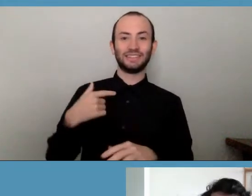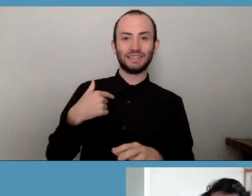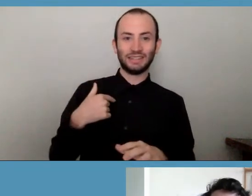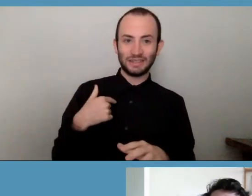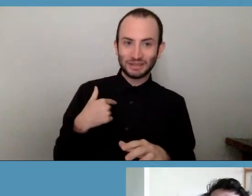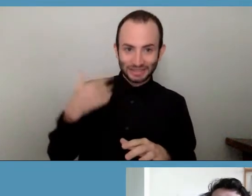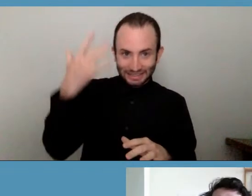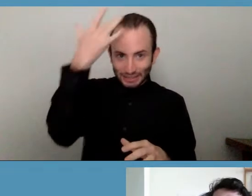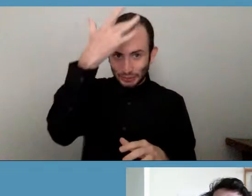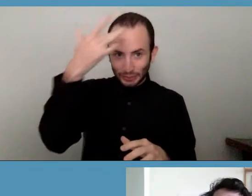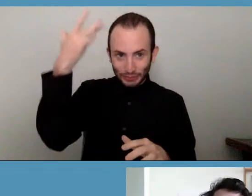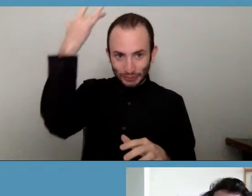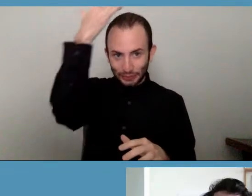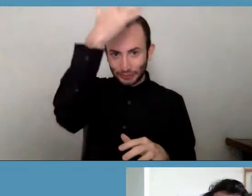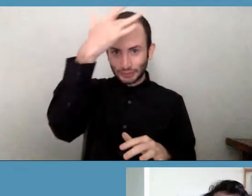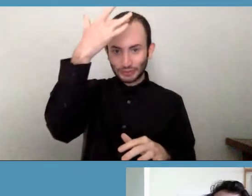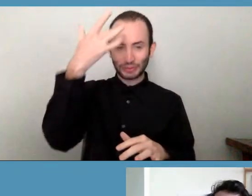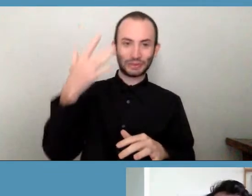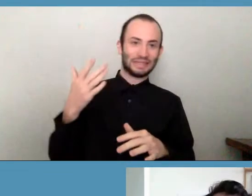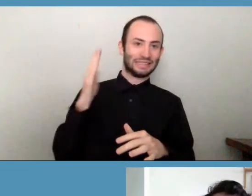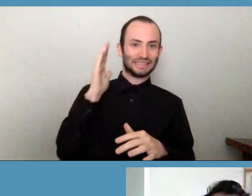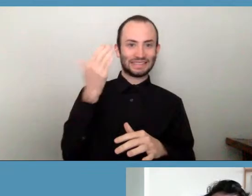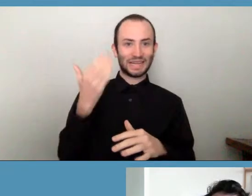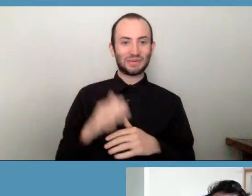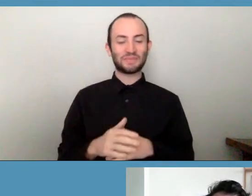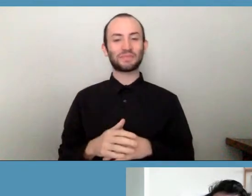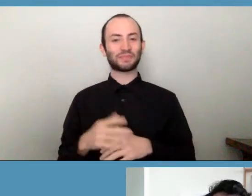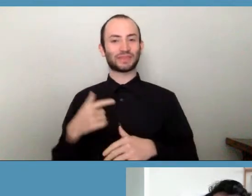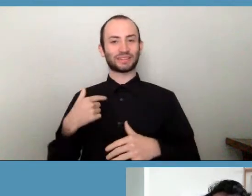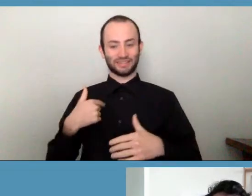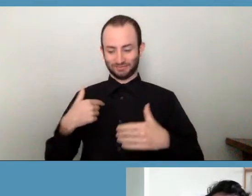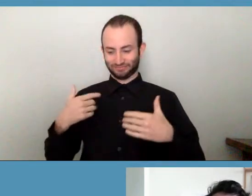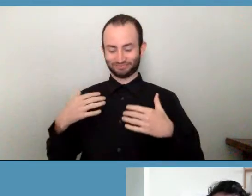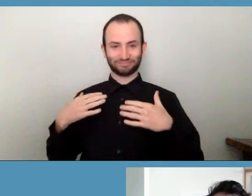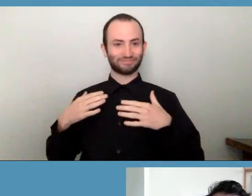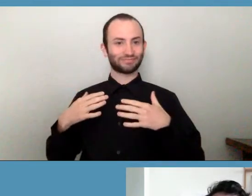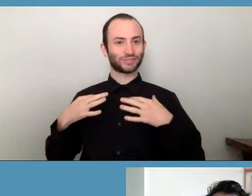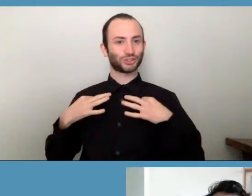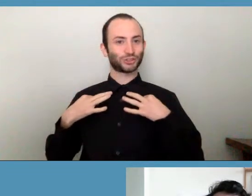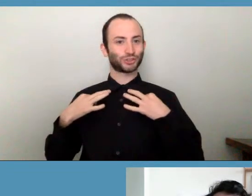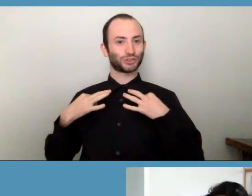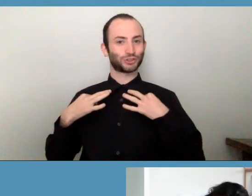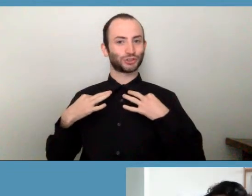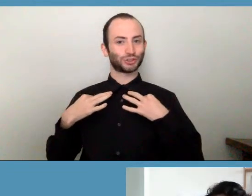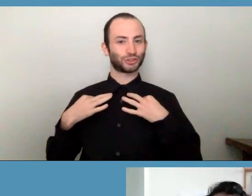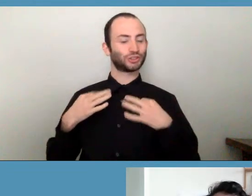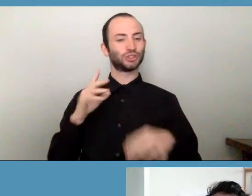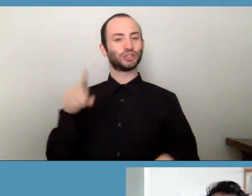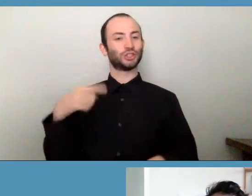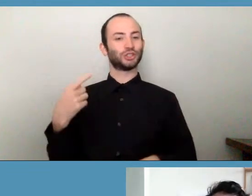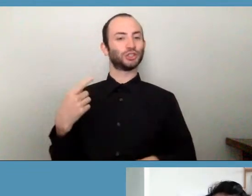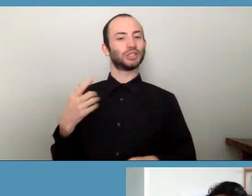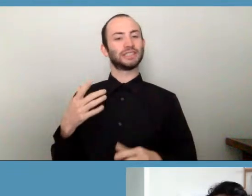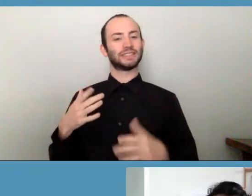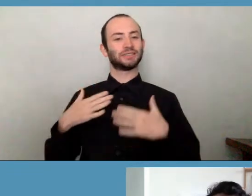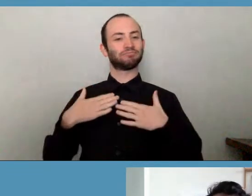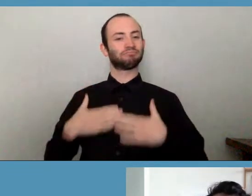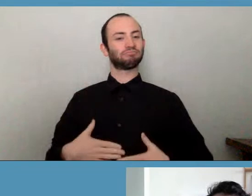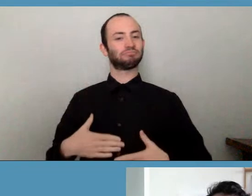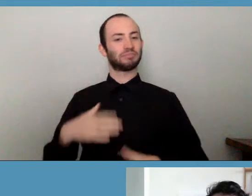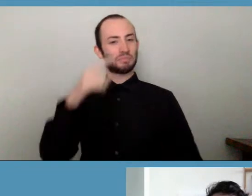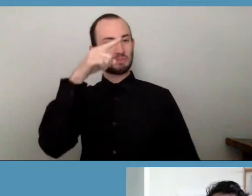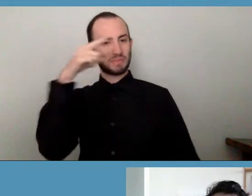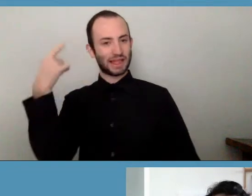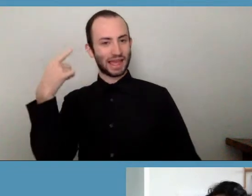volume by the minute. And I'm wearing one of my 24 plain black crew neck t-shirts, a black